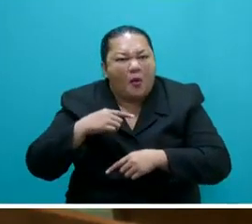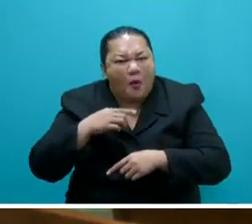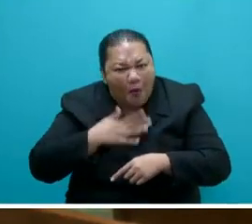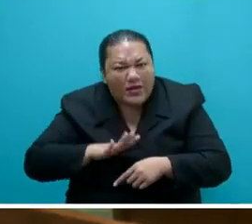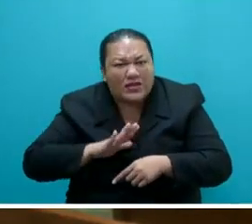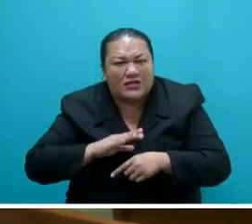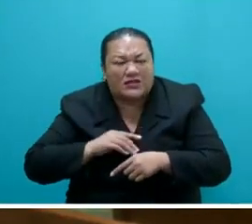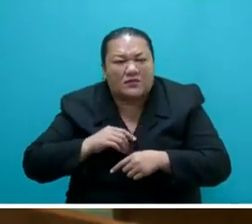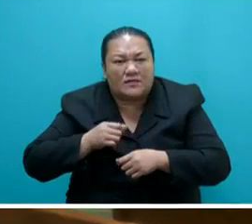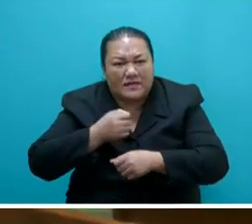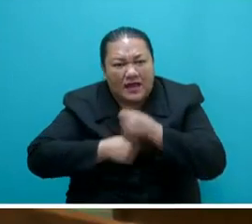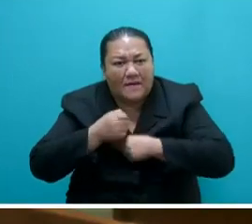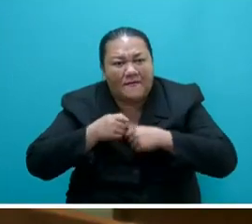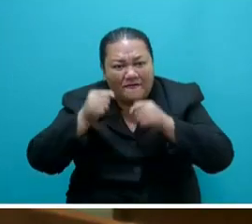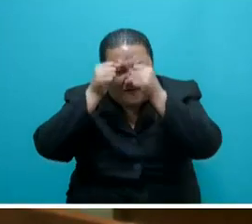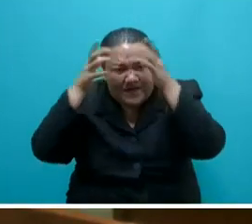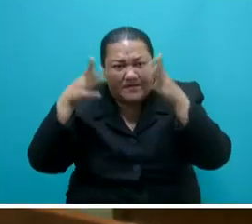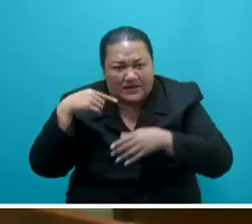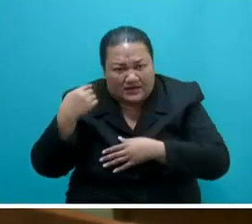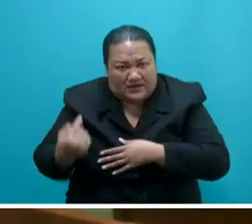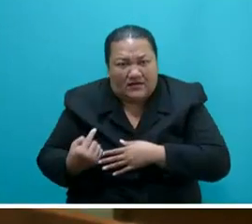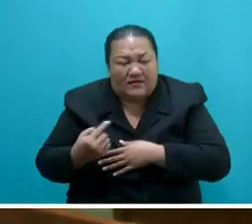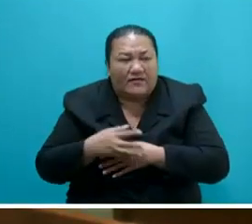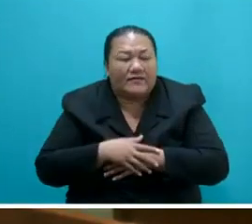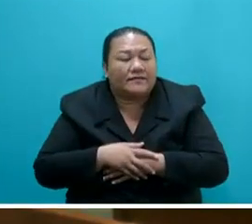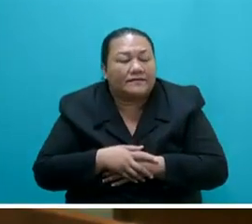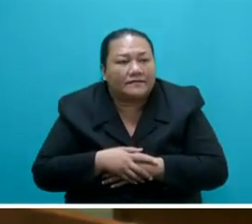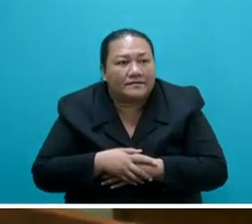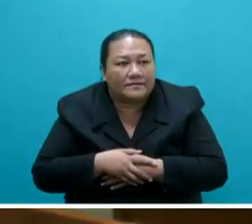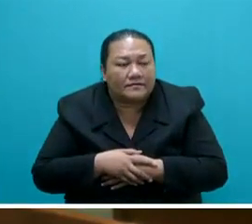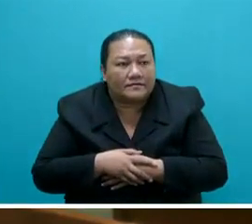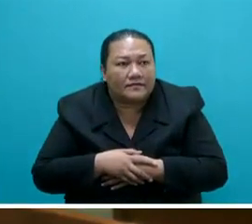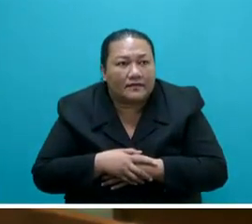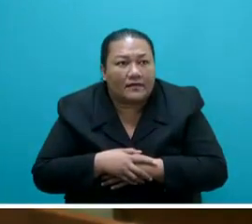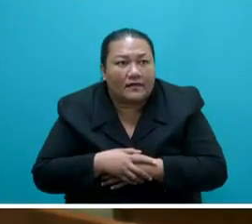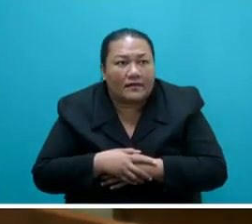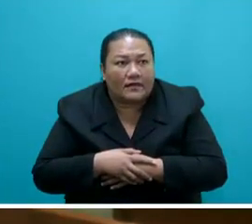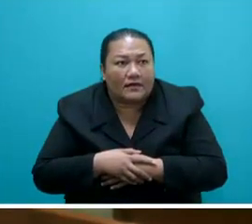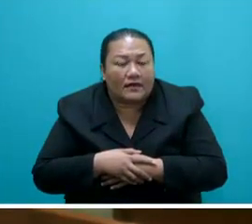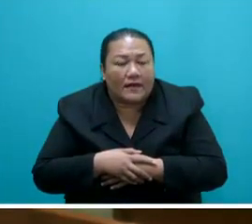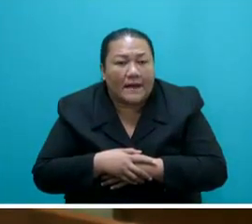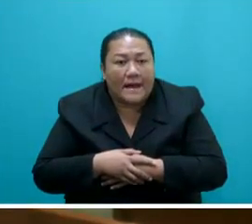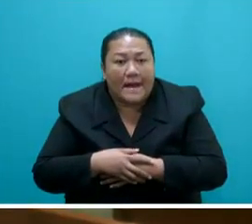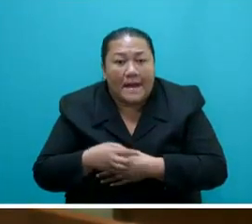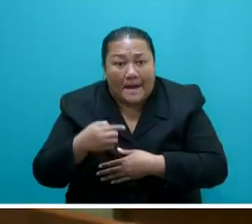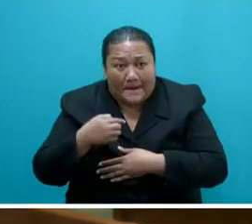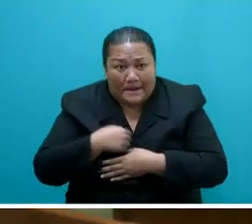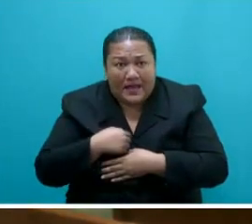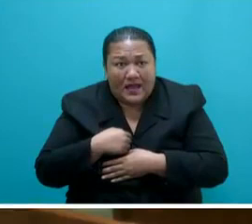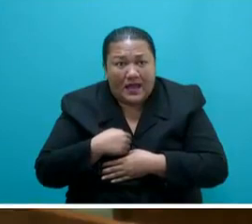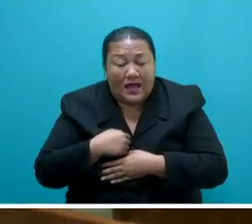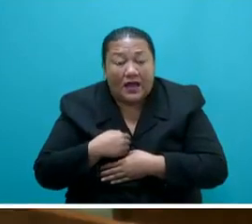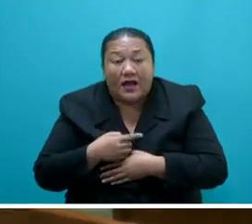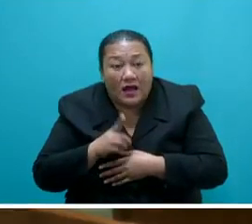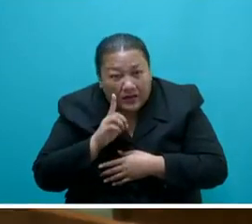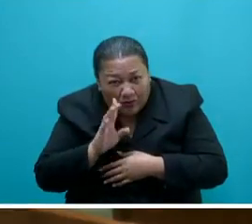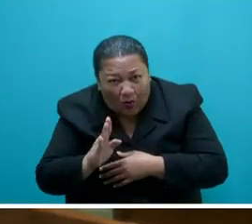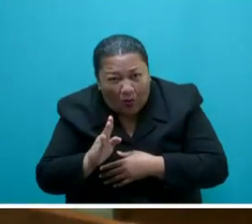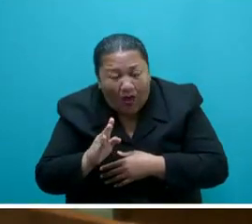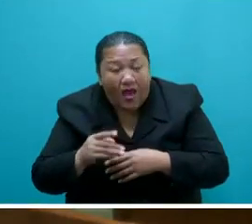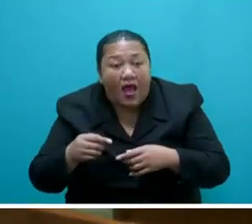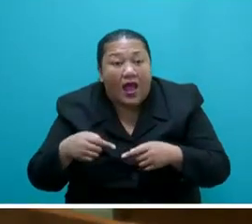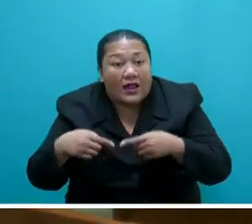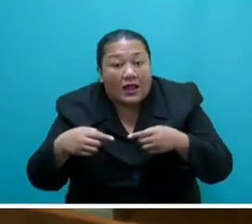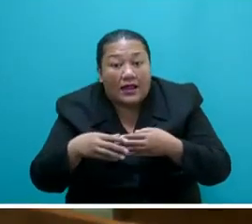So, Mr. Speaker, it is no surprise the leader of the opposition began this week with another show